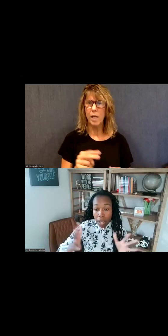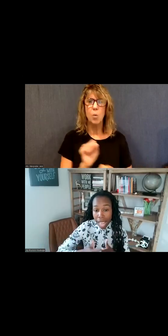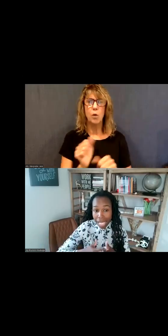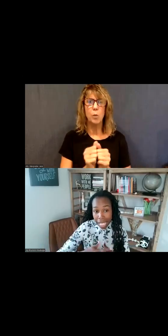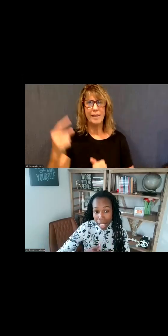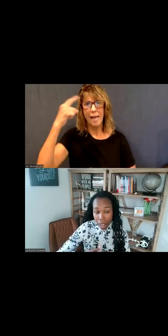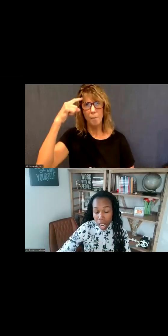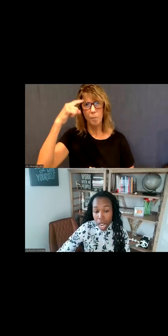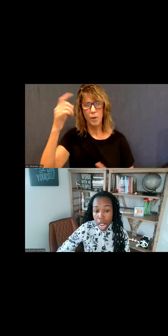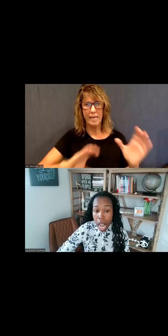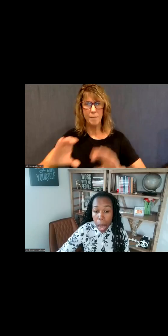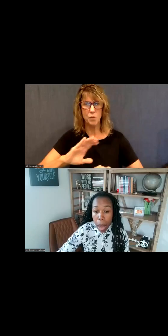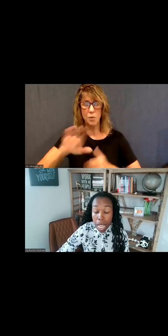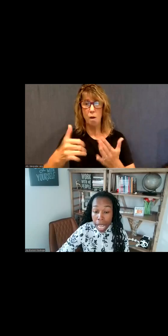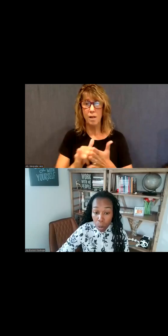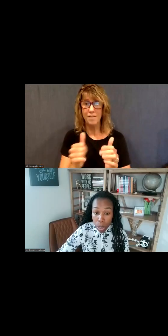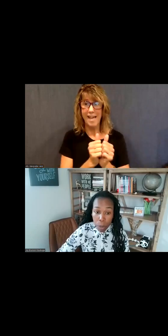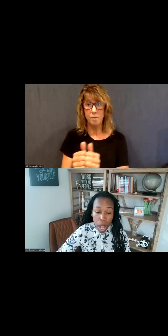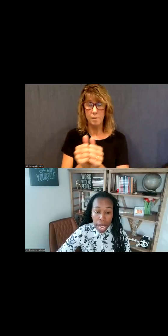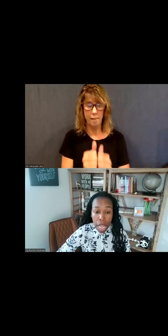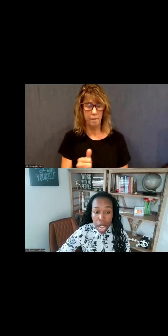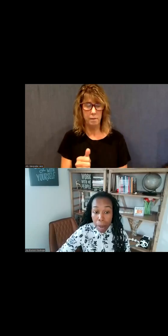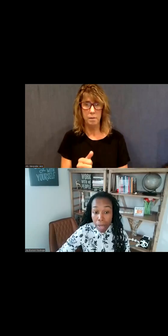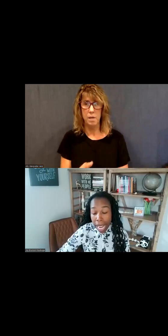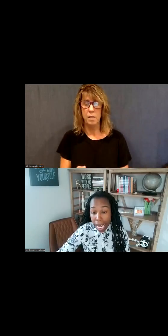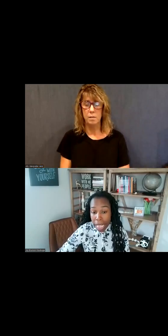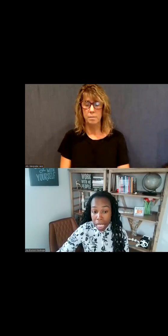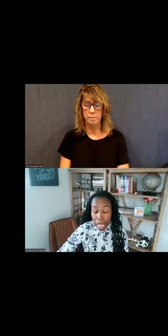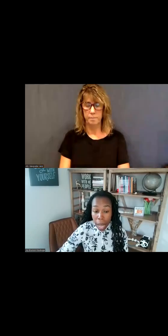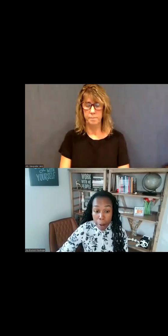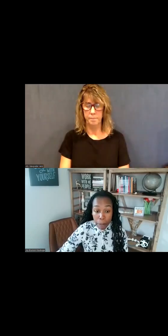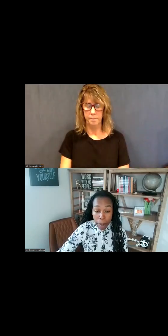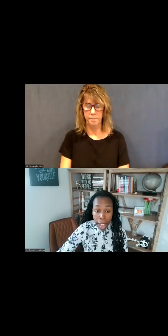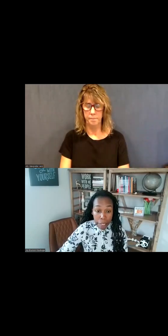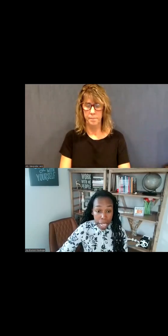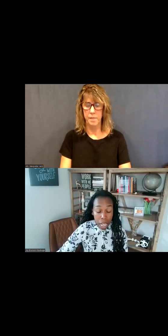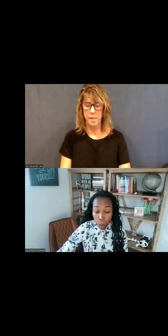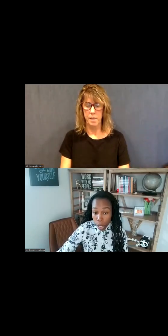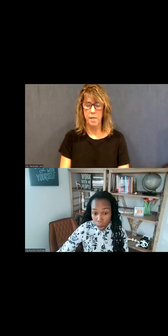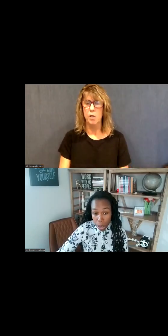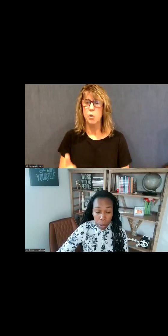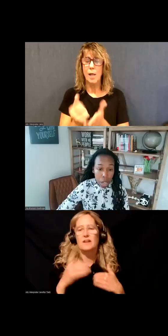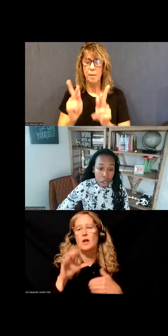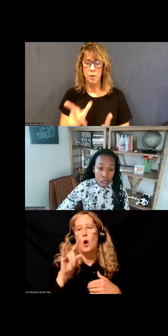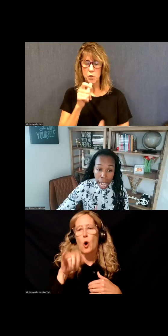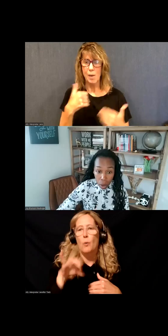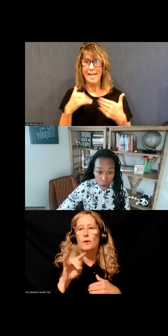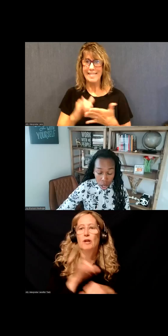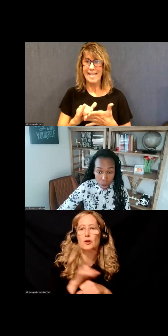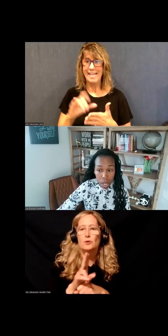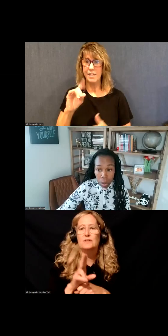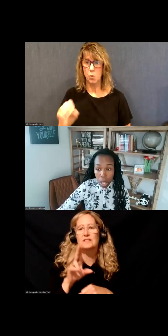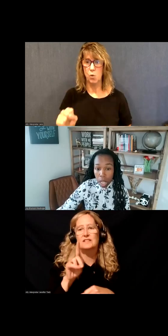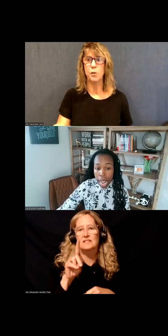So it's all of that together, um, to help someone, um, that is, um, having opioid use disorder or